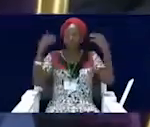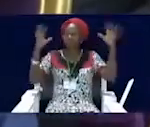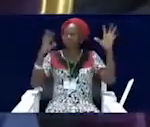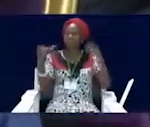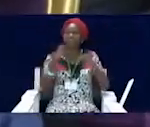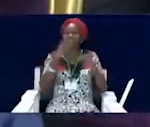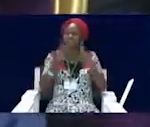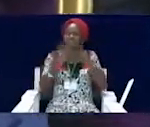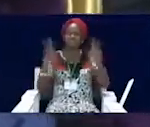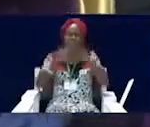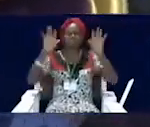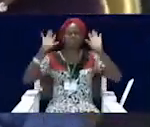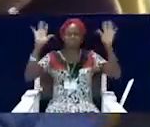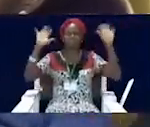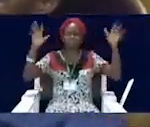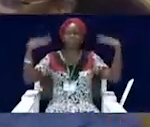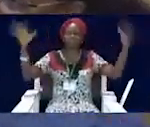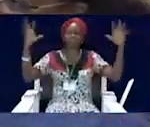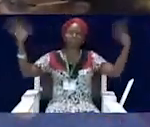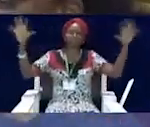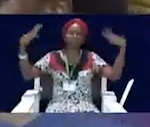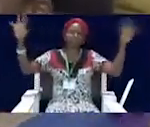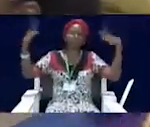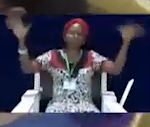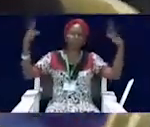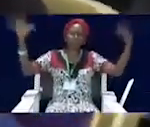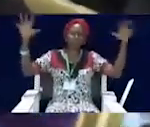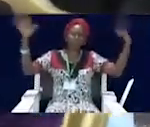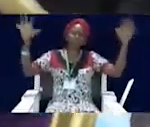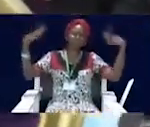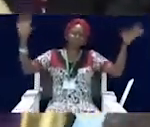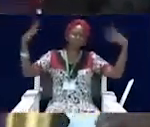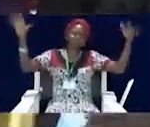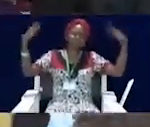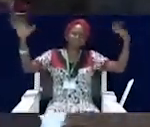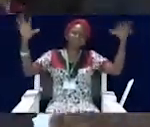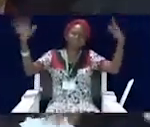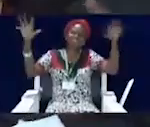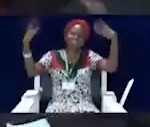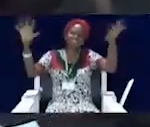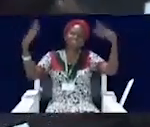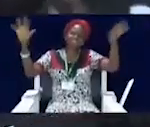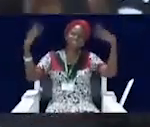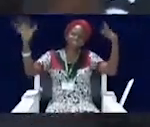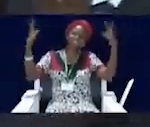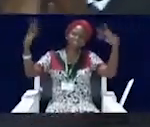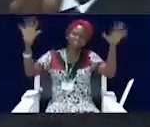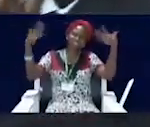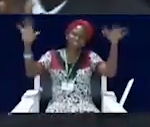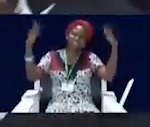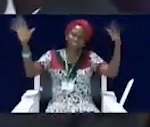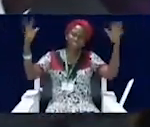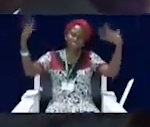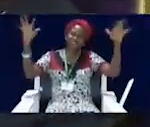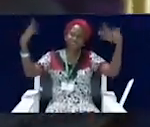they were wonderful. Come on, give the Lord a big round of applause.